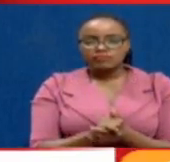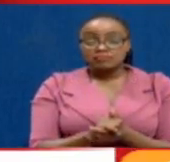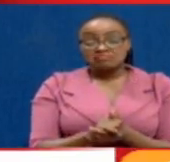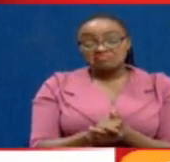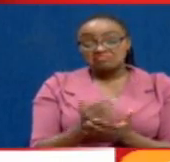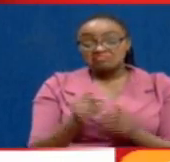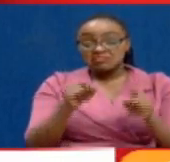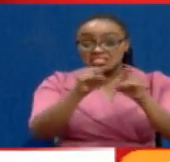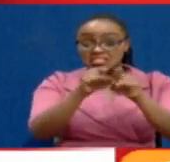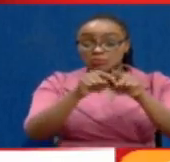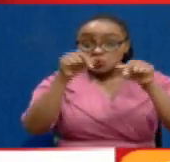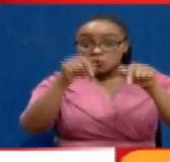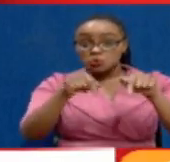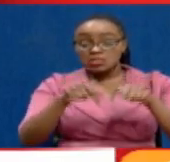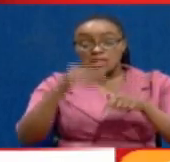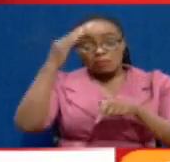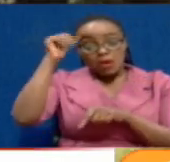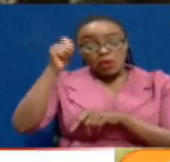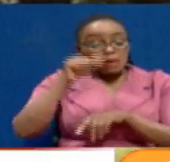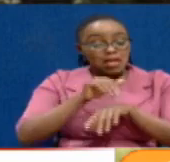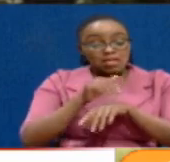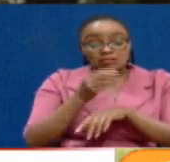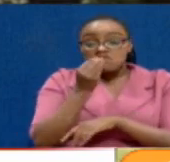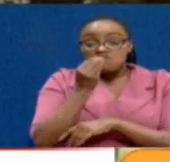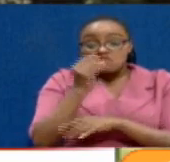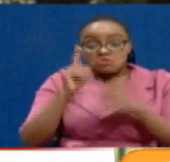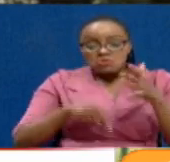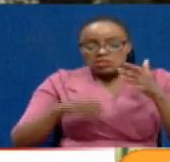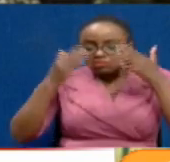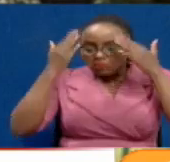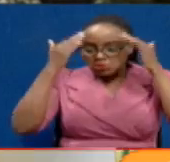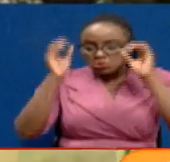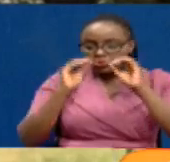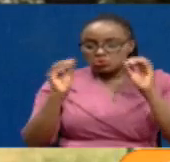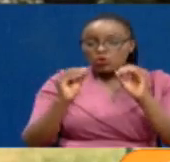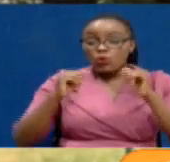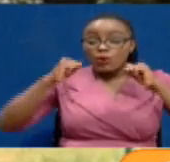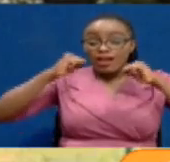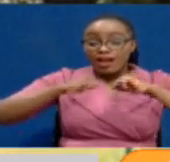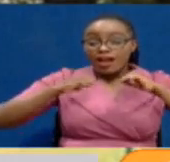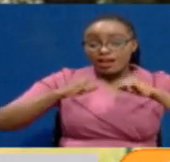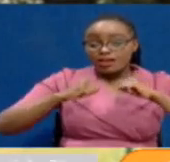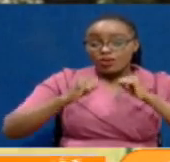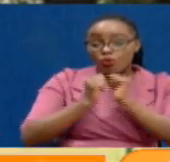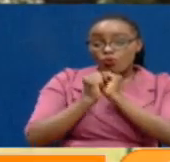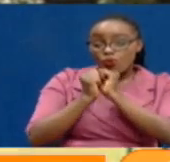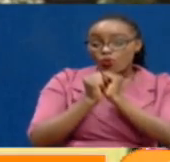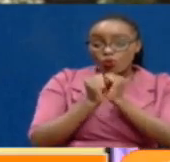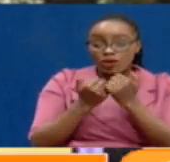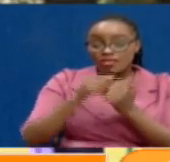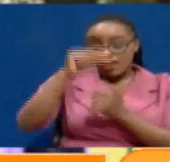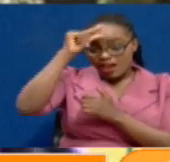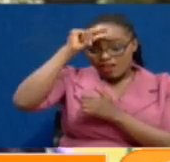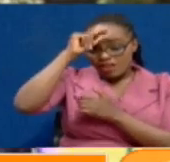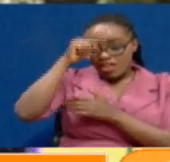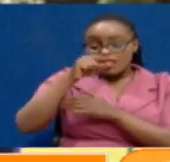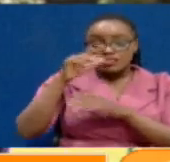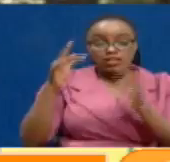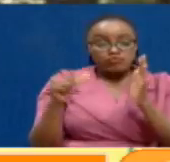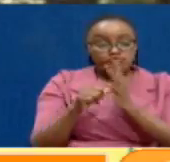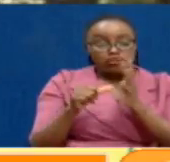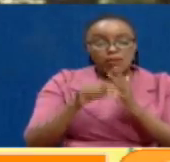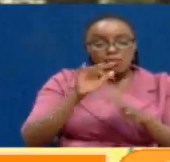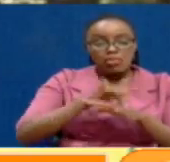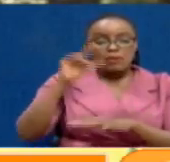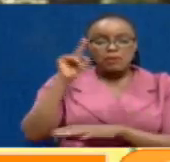Yeah. In fact hata leo sijui nitakula wapi. Sisi tunakubaliana na serikali ili initiative imechukua. Lakini